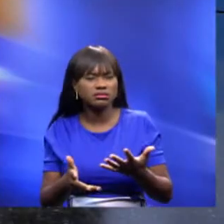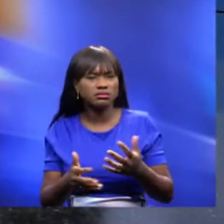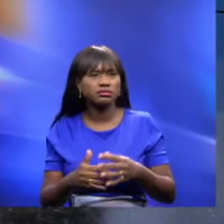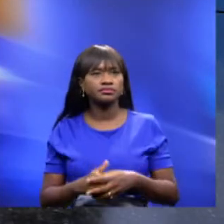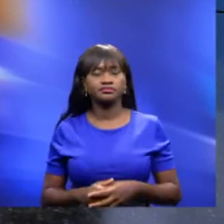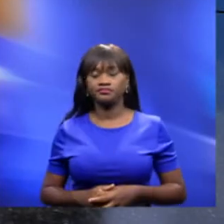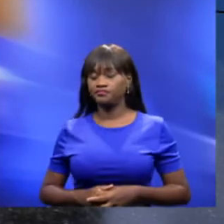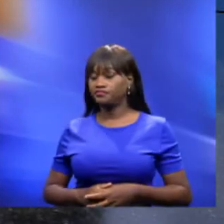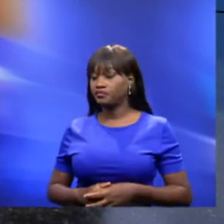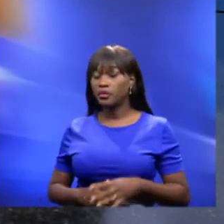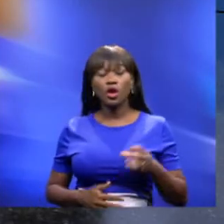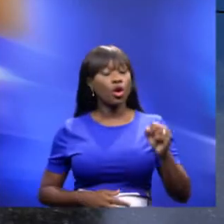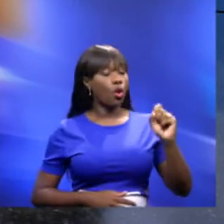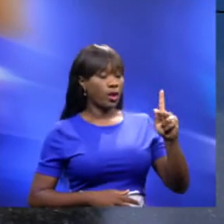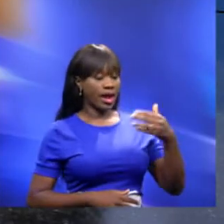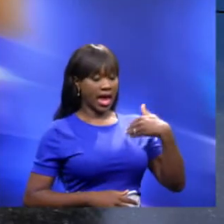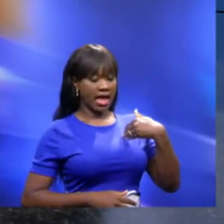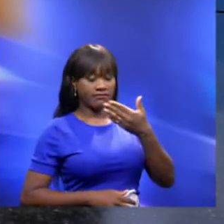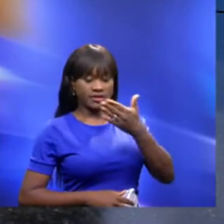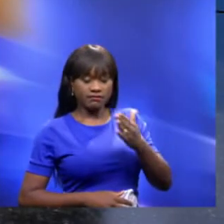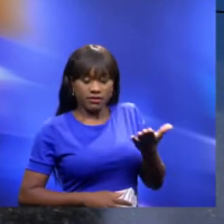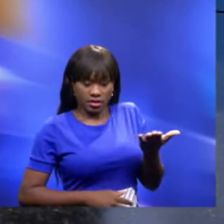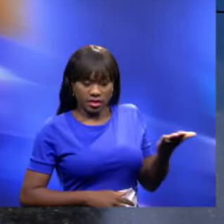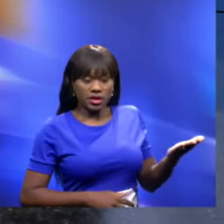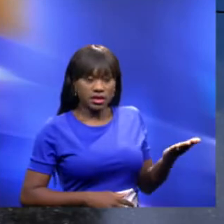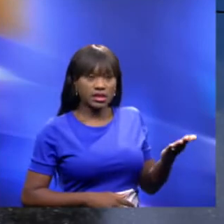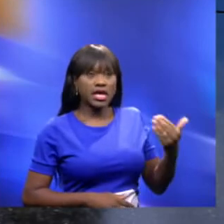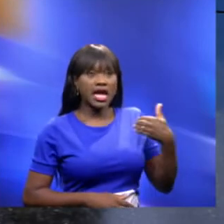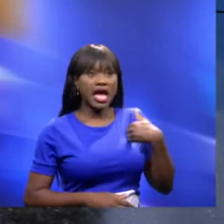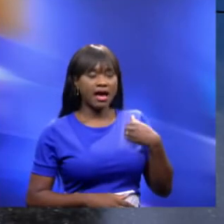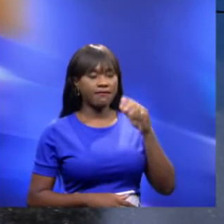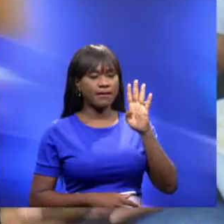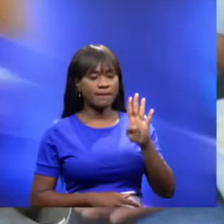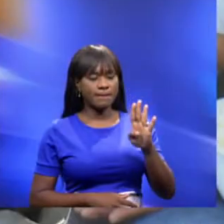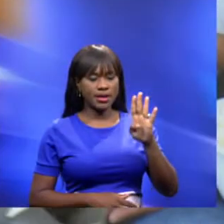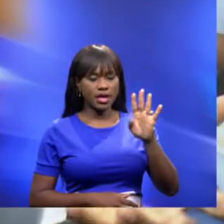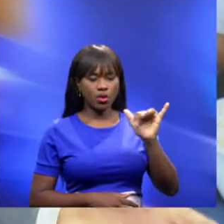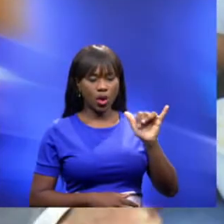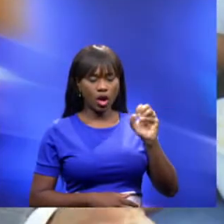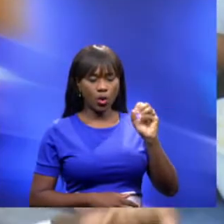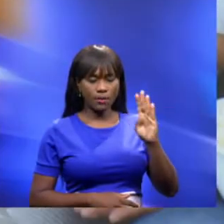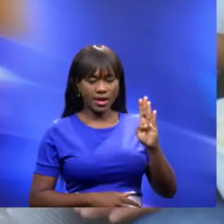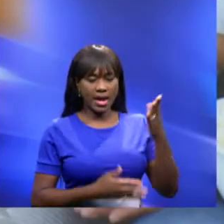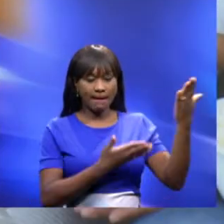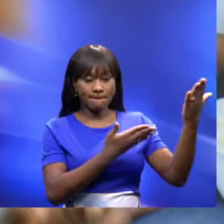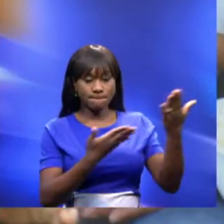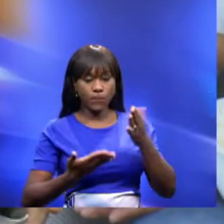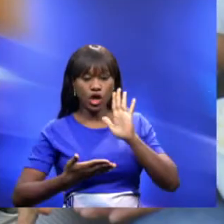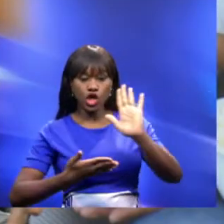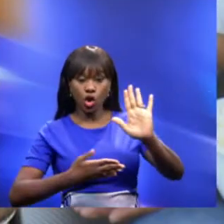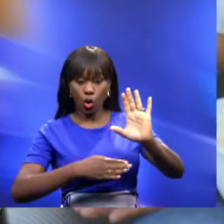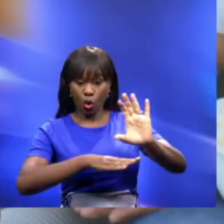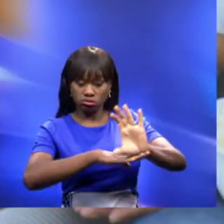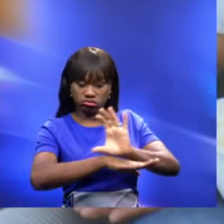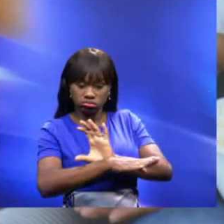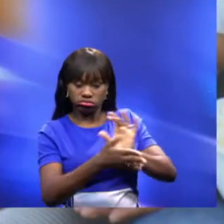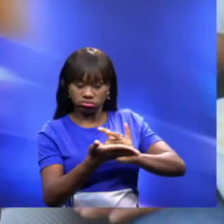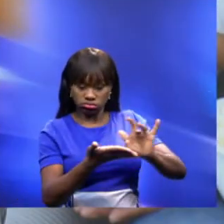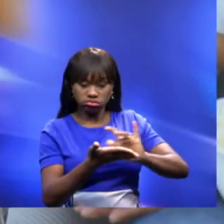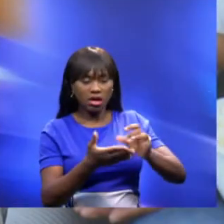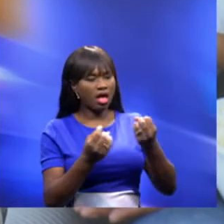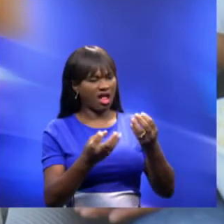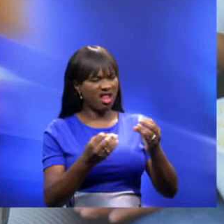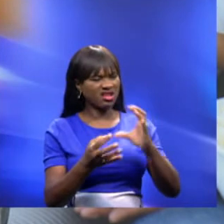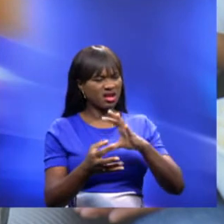Well, there are a couple of things, right? So there's what you call a BYOD policy, which is a bring your own device. So a lot of companies do that, and they